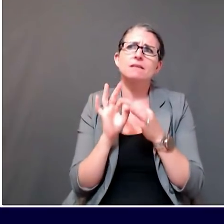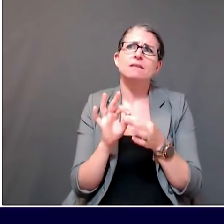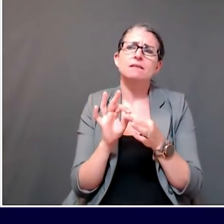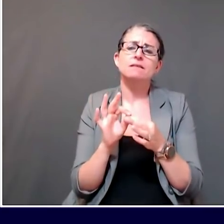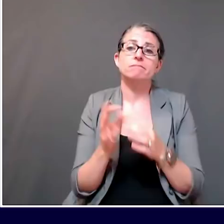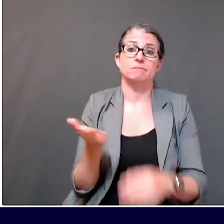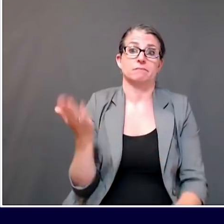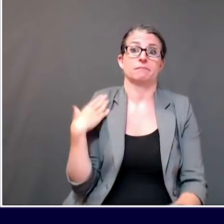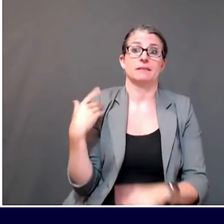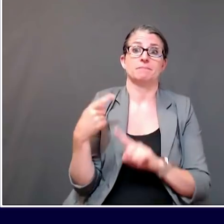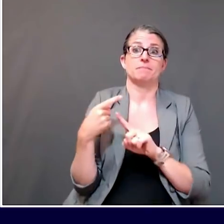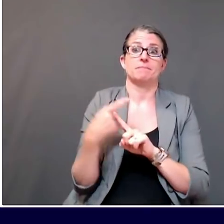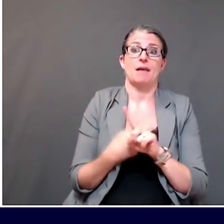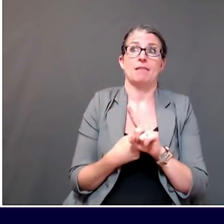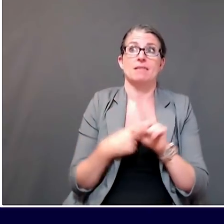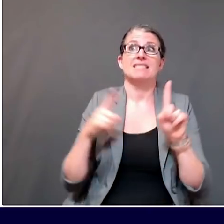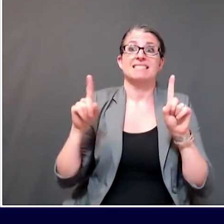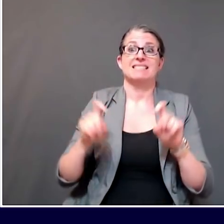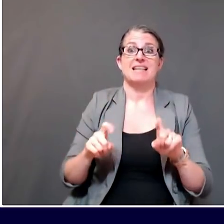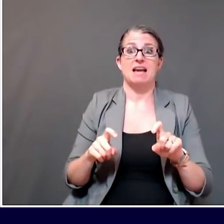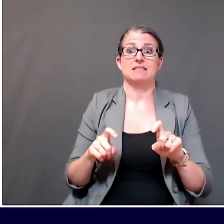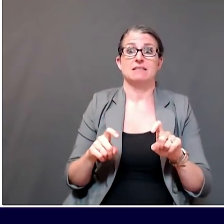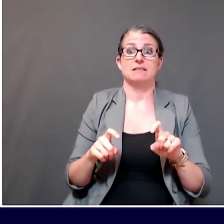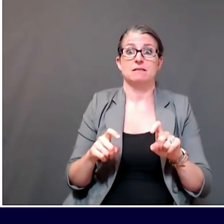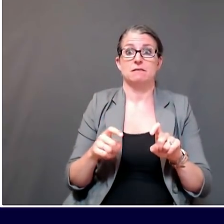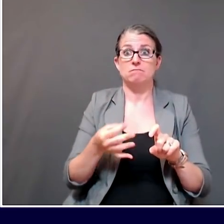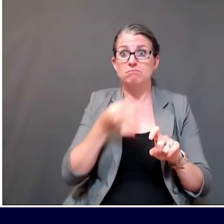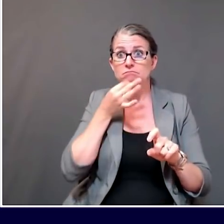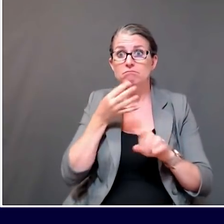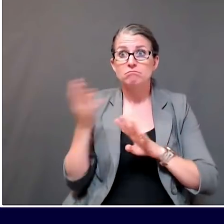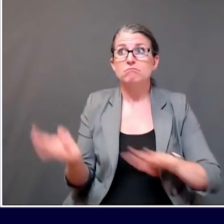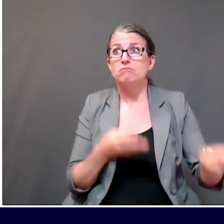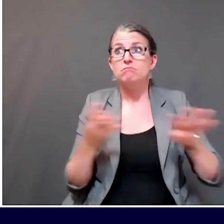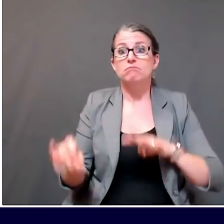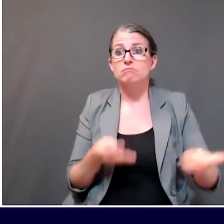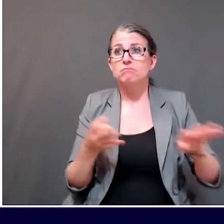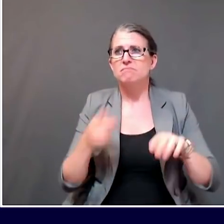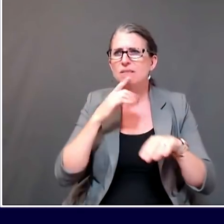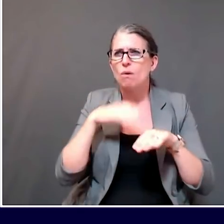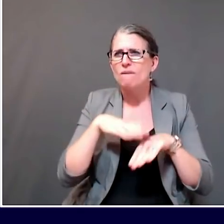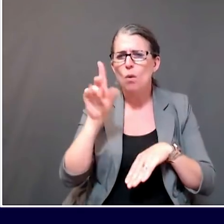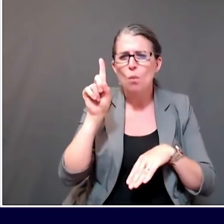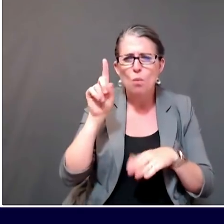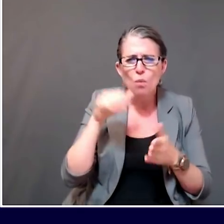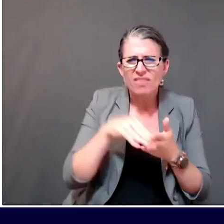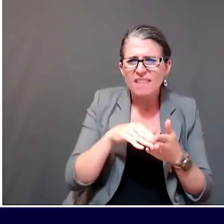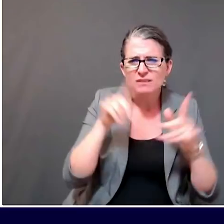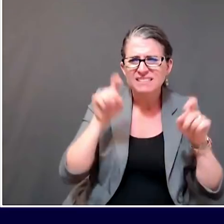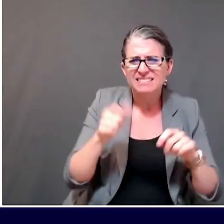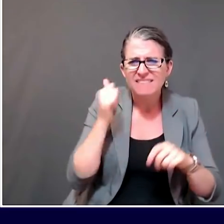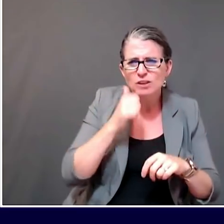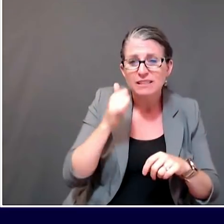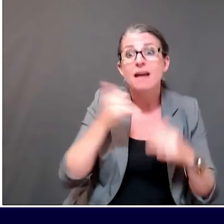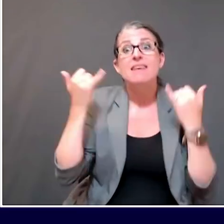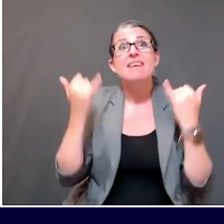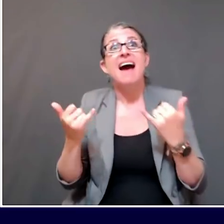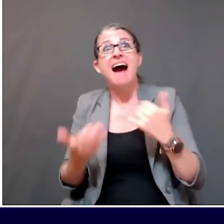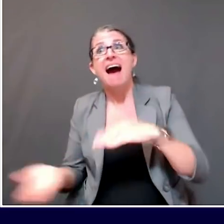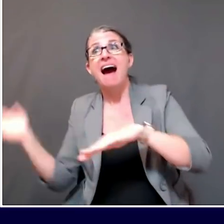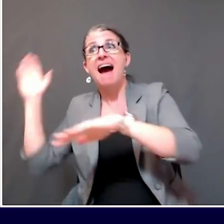by 25,000 tests in the mobile lab? I know we've talked about it recently, and it's going to be a stepped process, and there have been some delays with the lab,